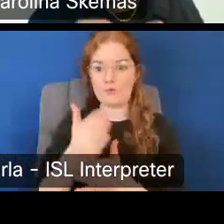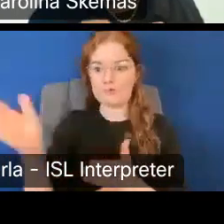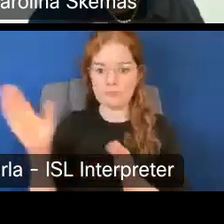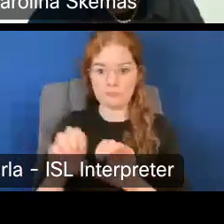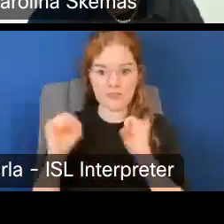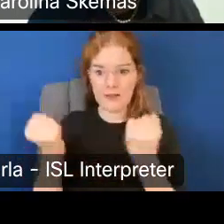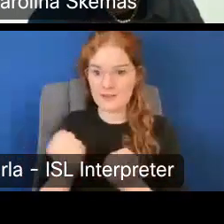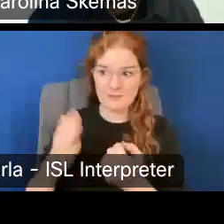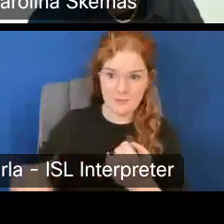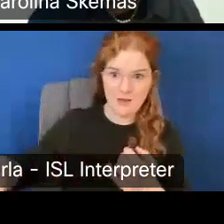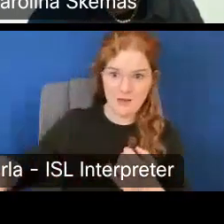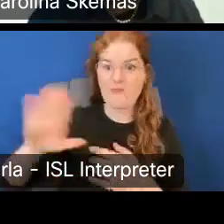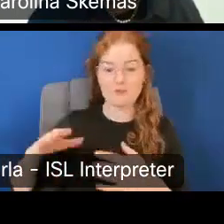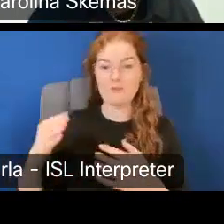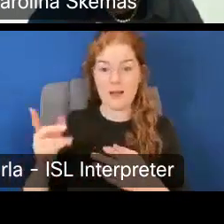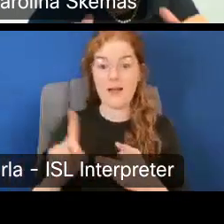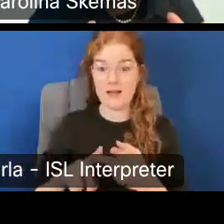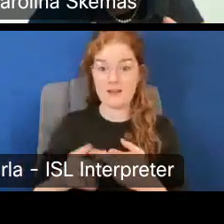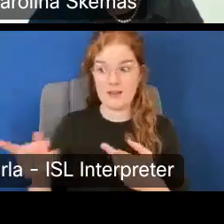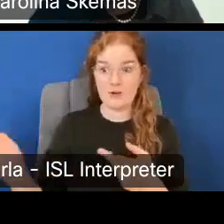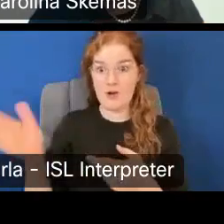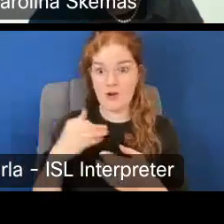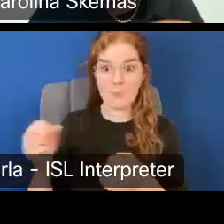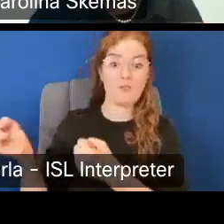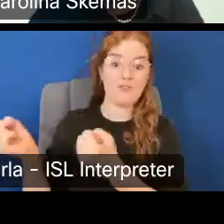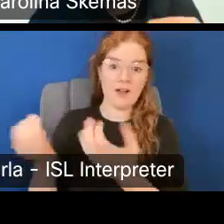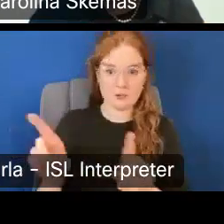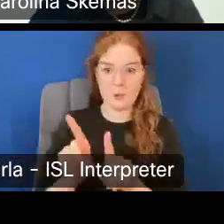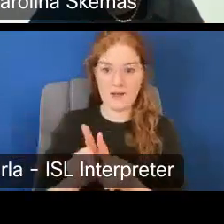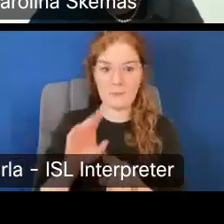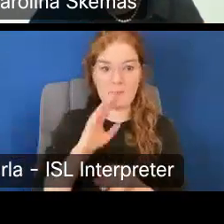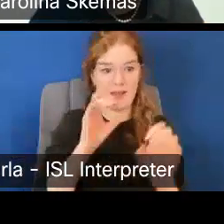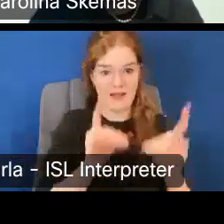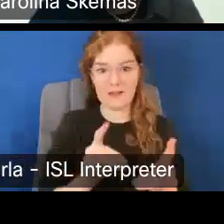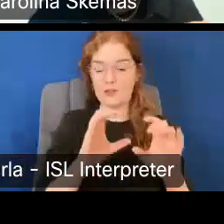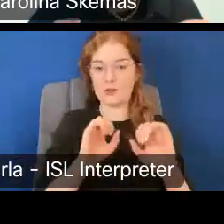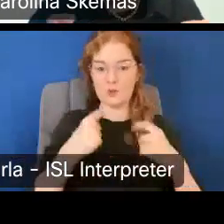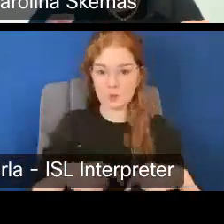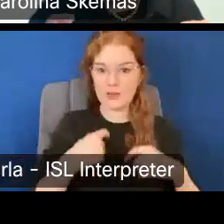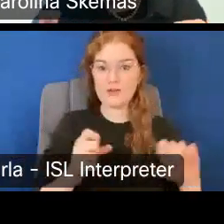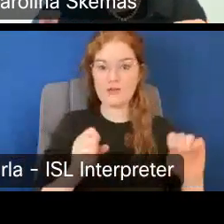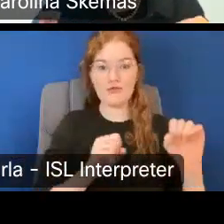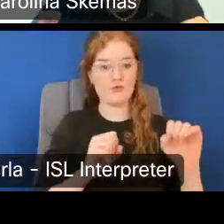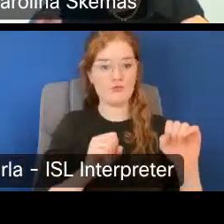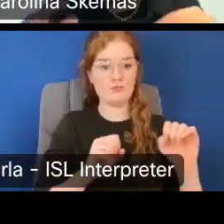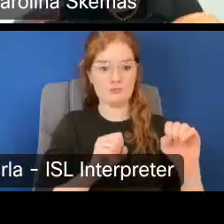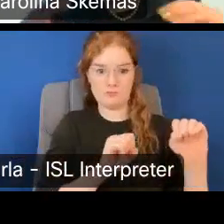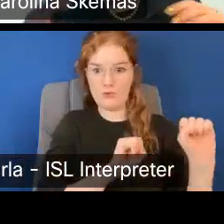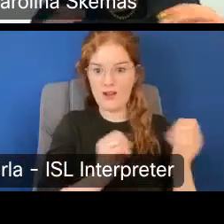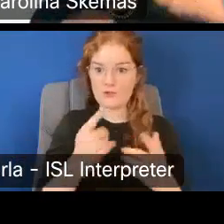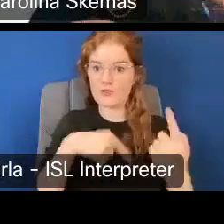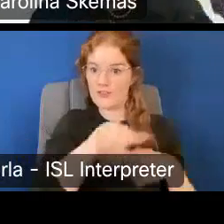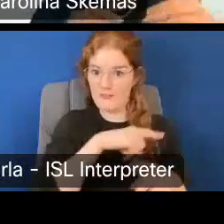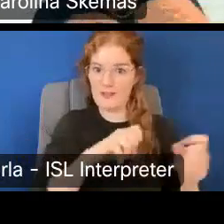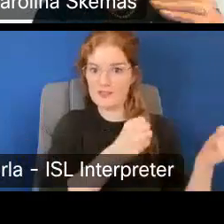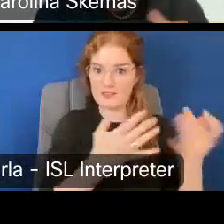We're also talking about all those providers, so all the health and social care professionals that are